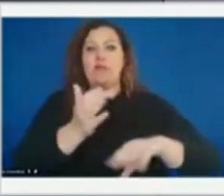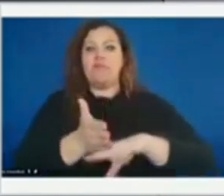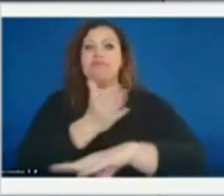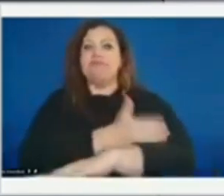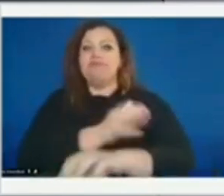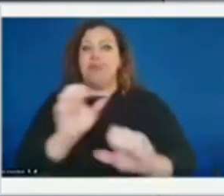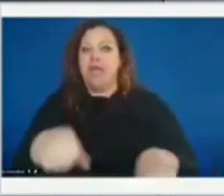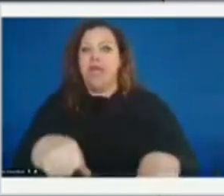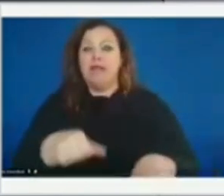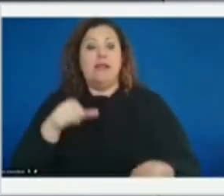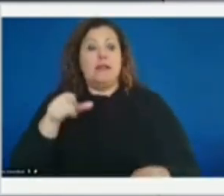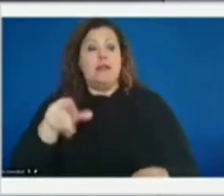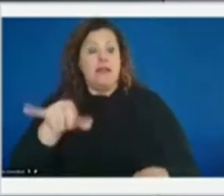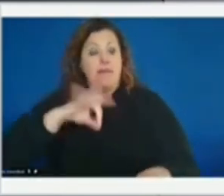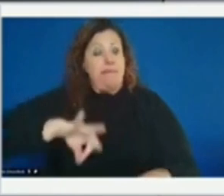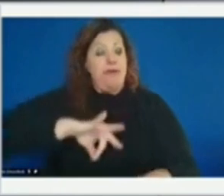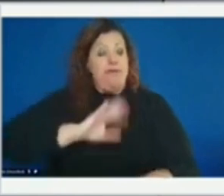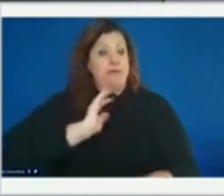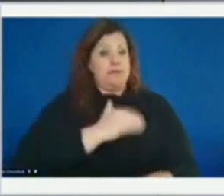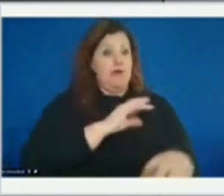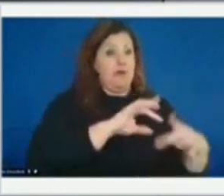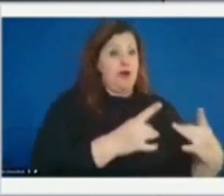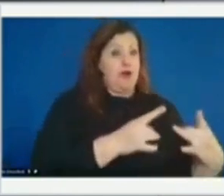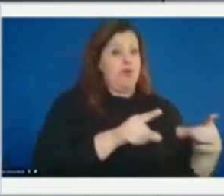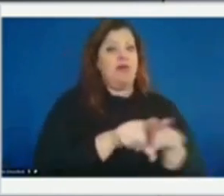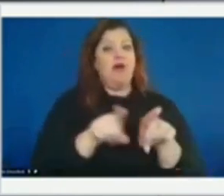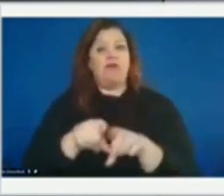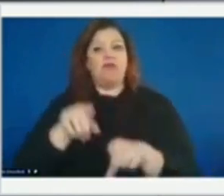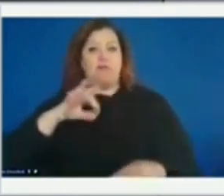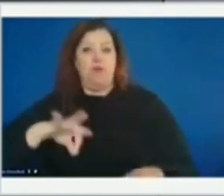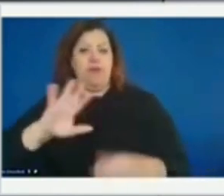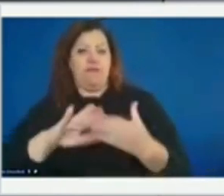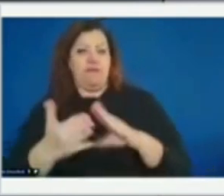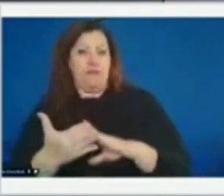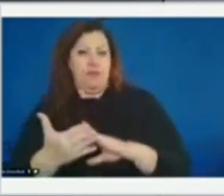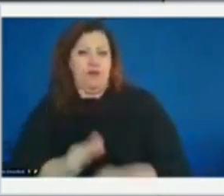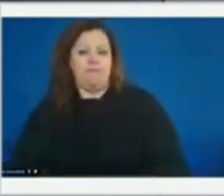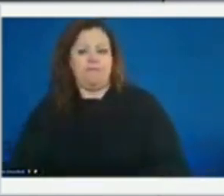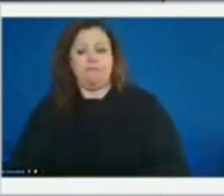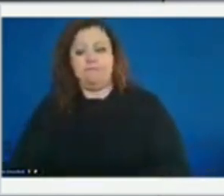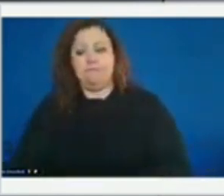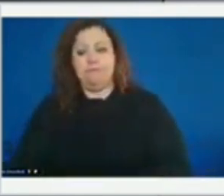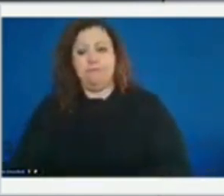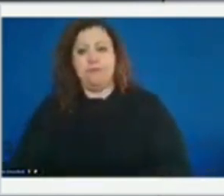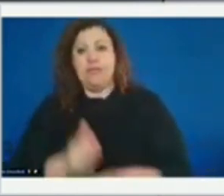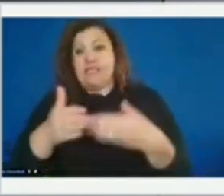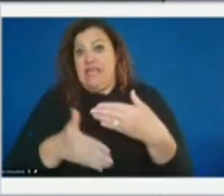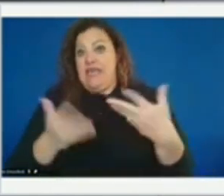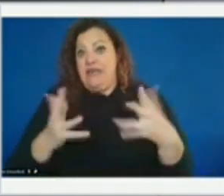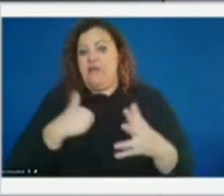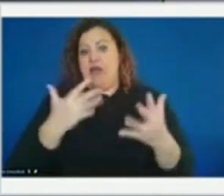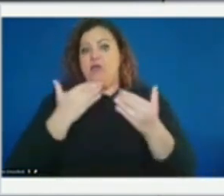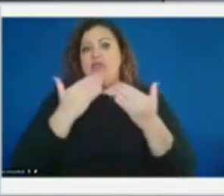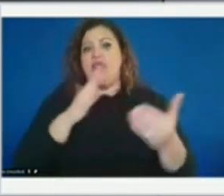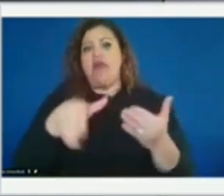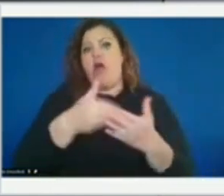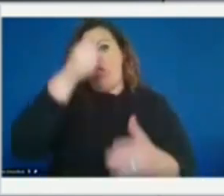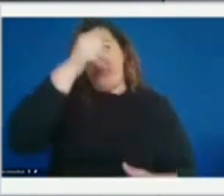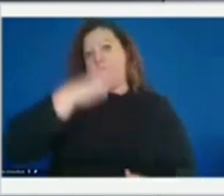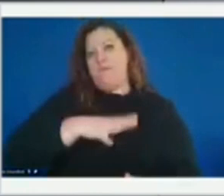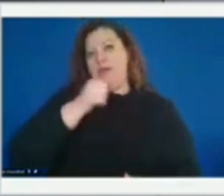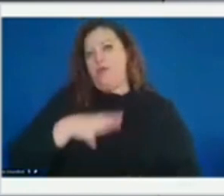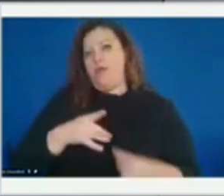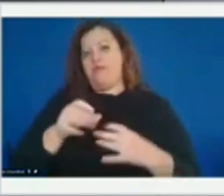does this benefit our department, but it also benefits the community we serve. In closing, I want to thank all the men and women of the Special Services